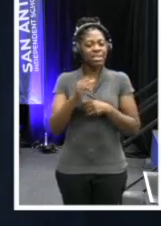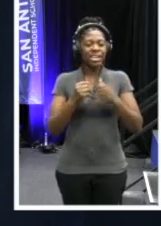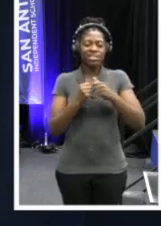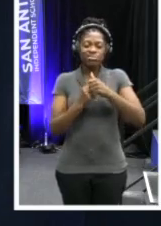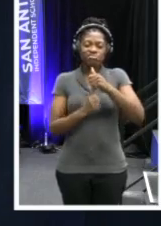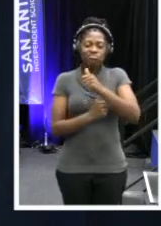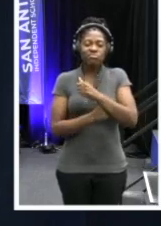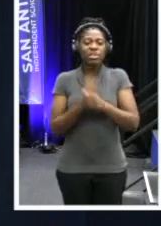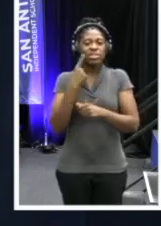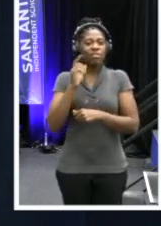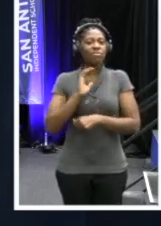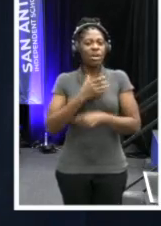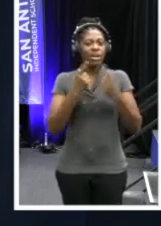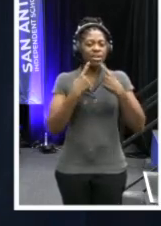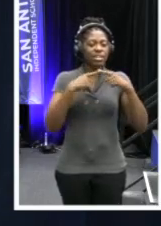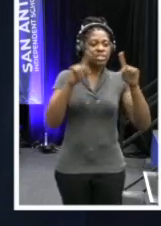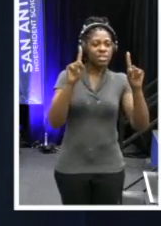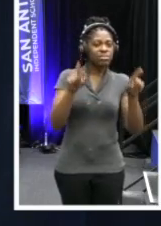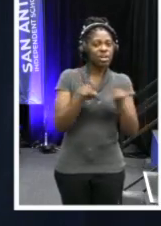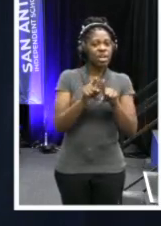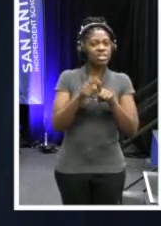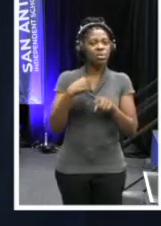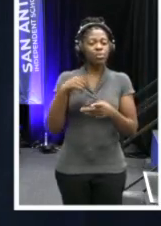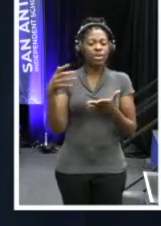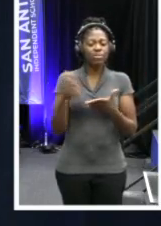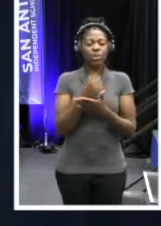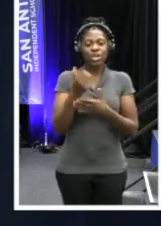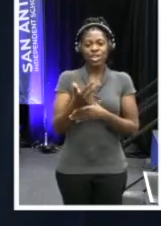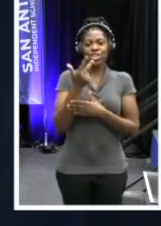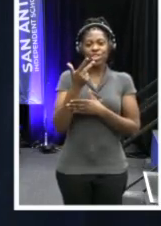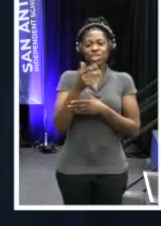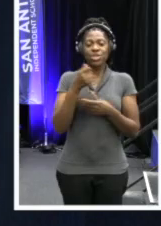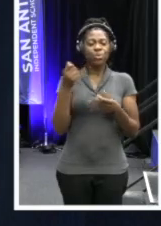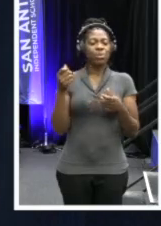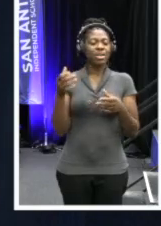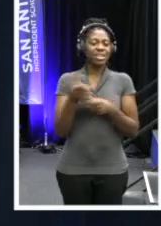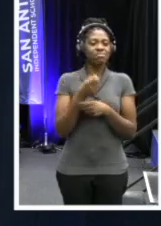our class is also the first to win 3 Spirit Sticks consistently.